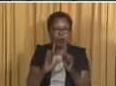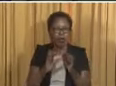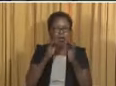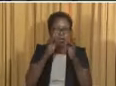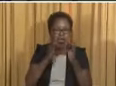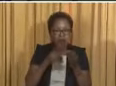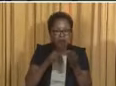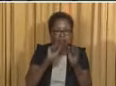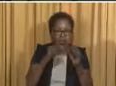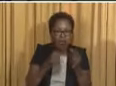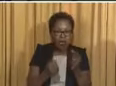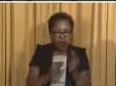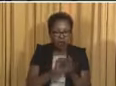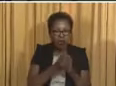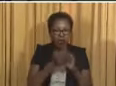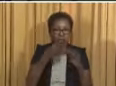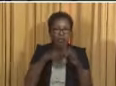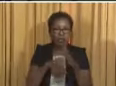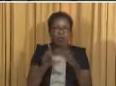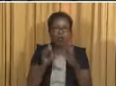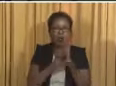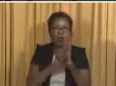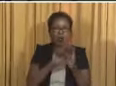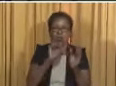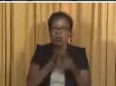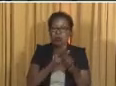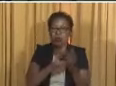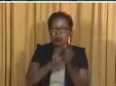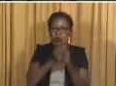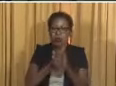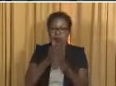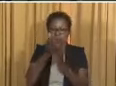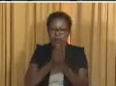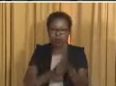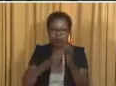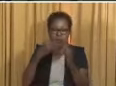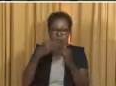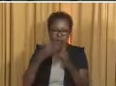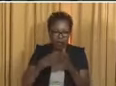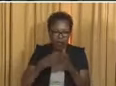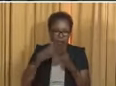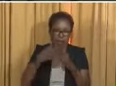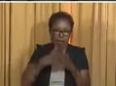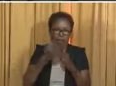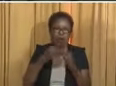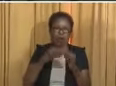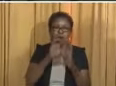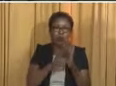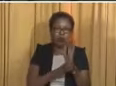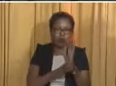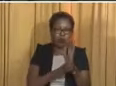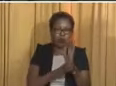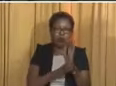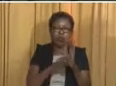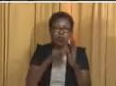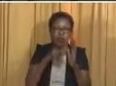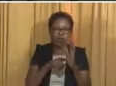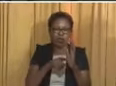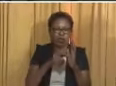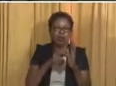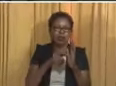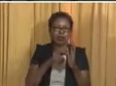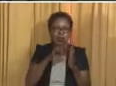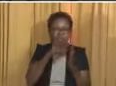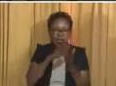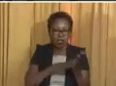law, cannot amend Article 89 of the Constitution. It would be contrary to drafting conventions if the schedule of the